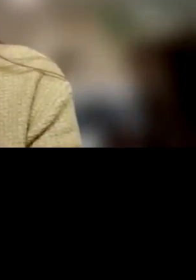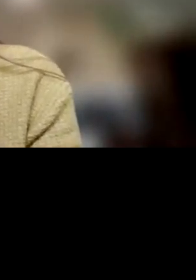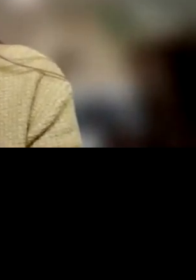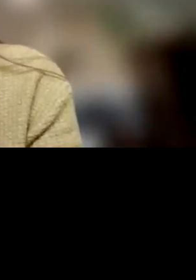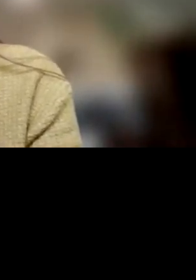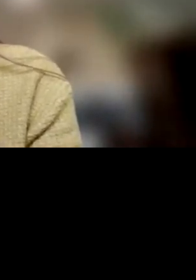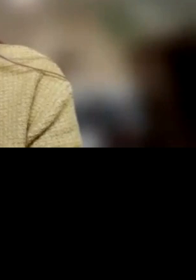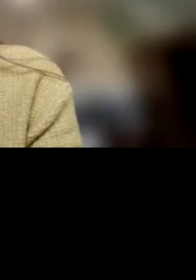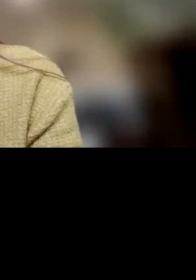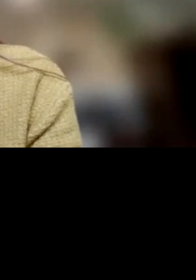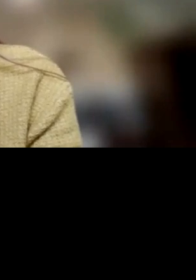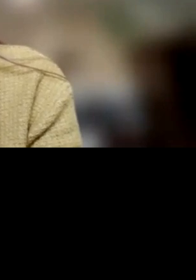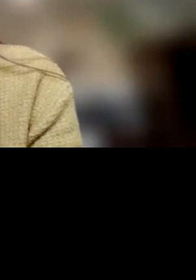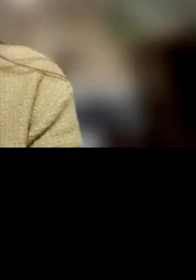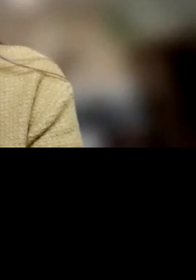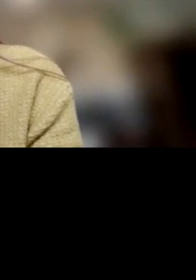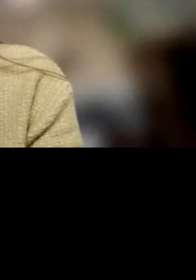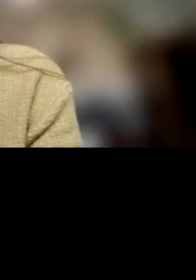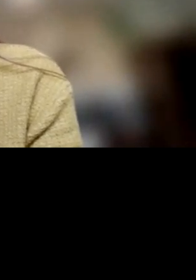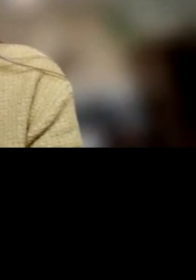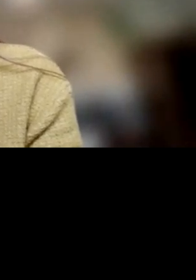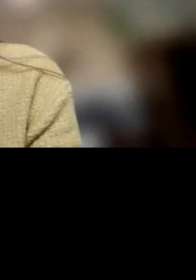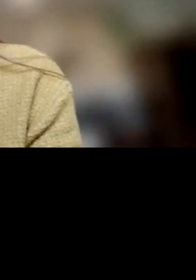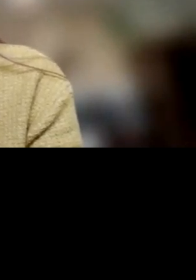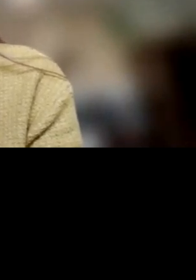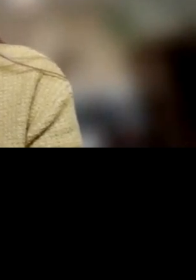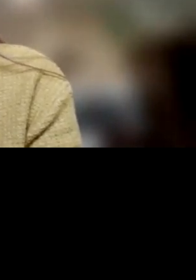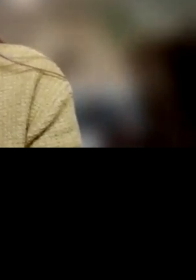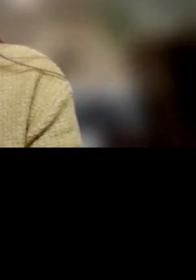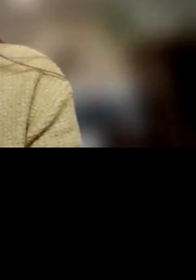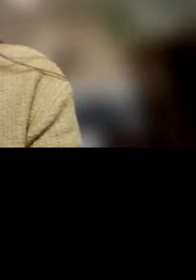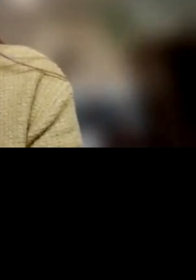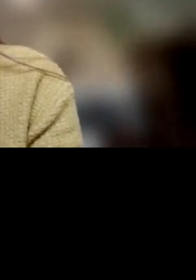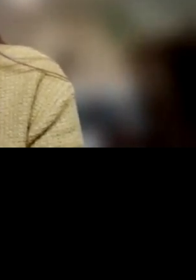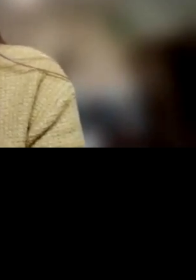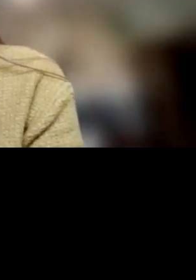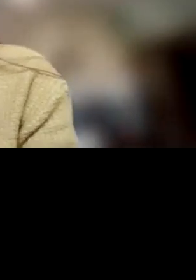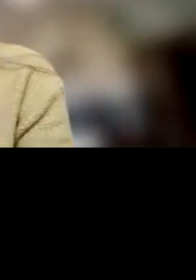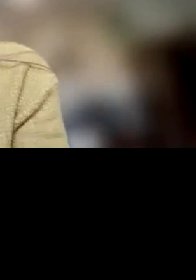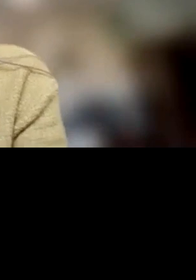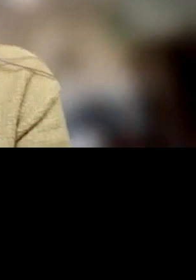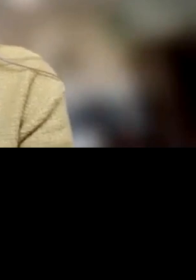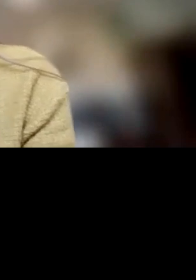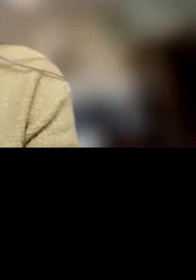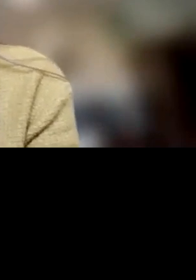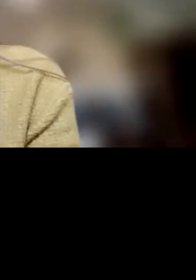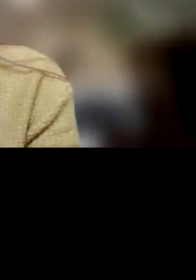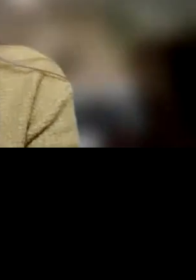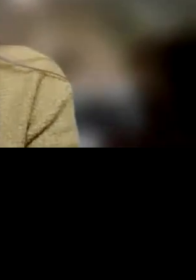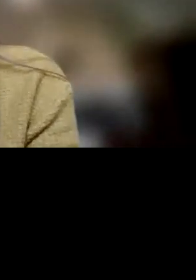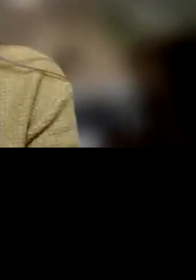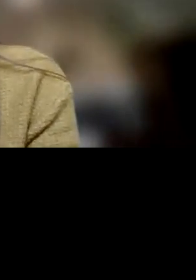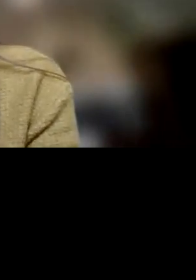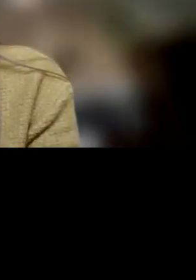is properly exercising the responsibility to make decisions in the patient's best interest, or if they should be